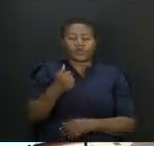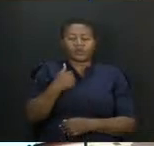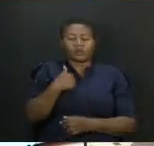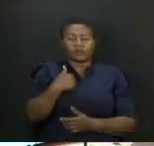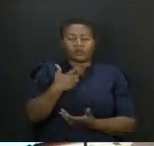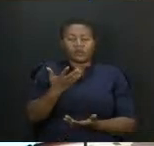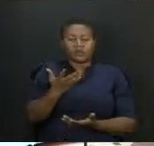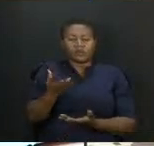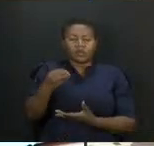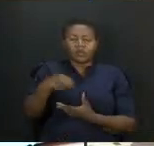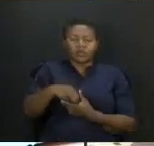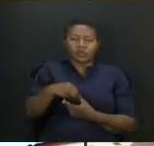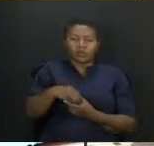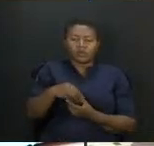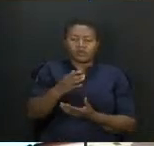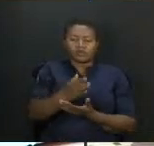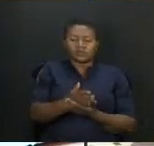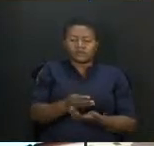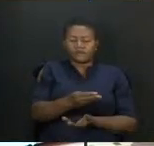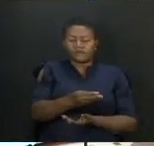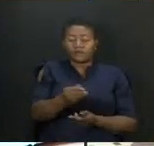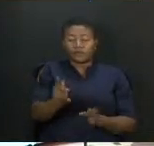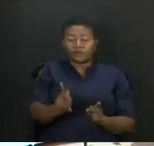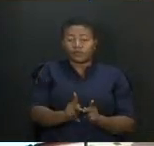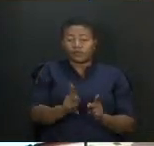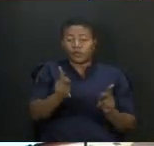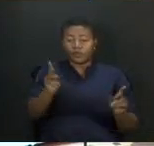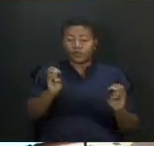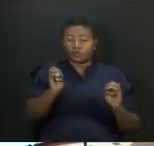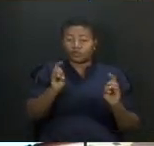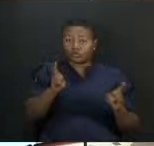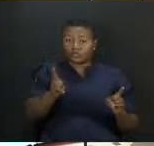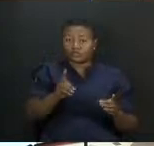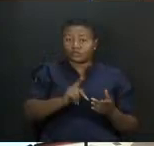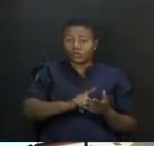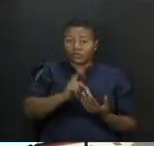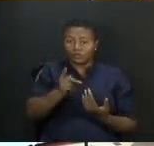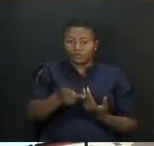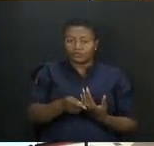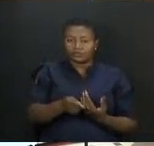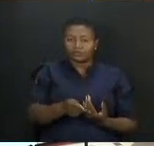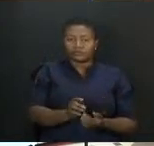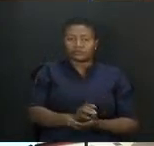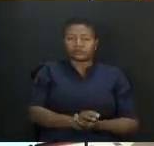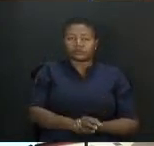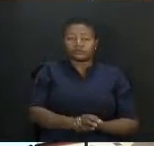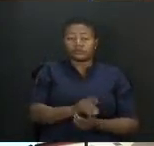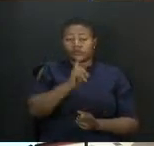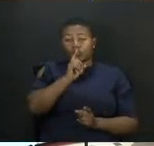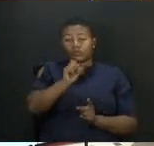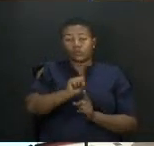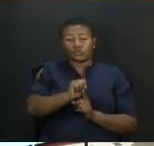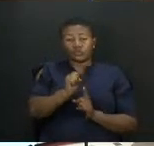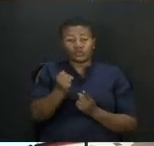programs. And the situation at the treatment center